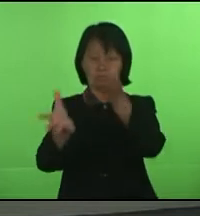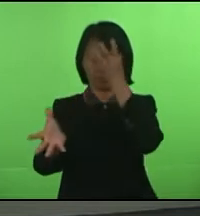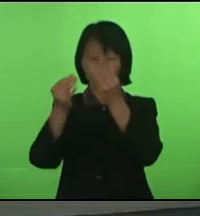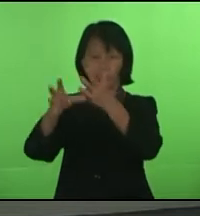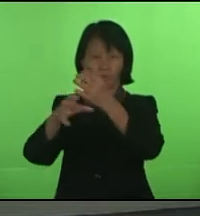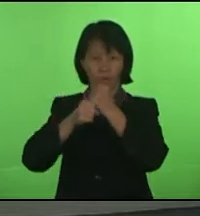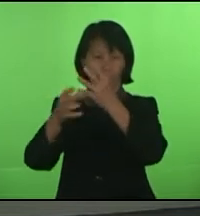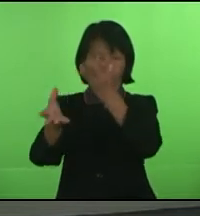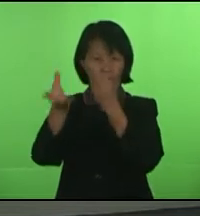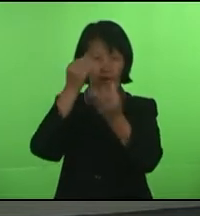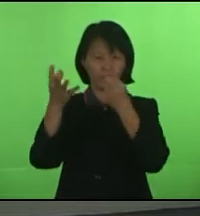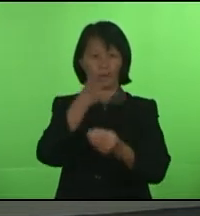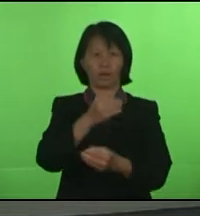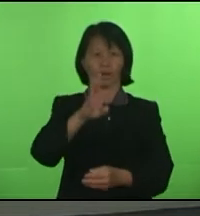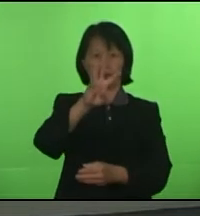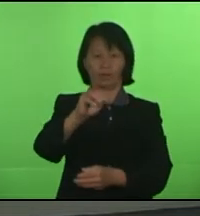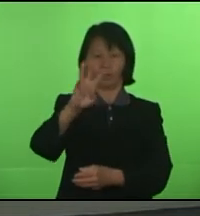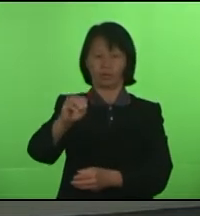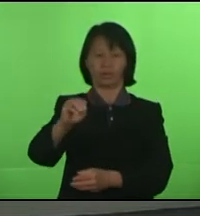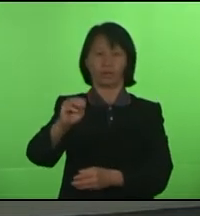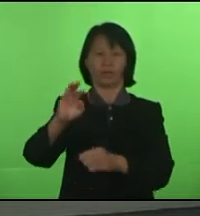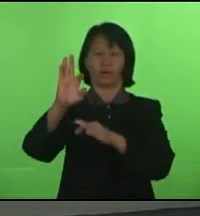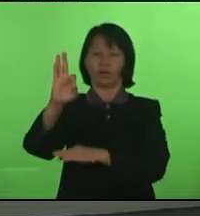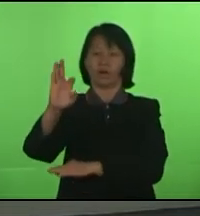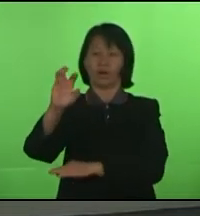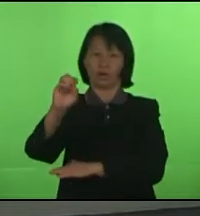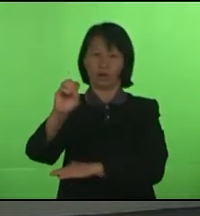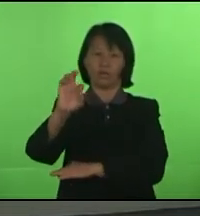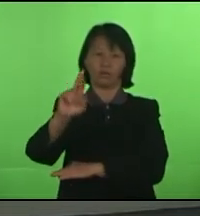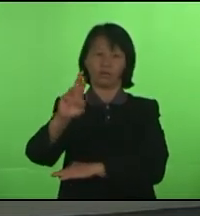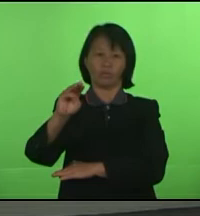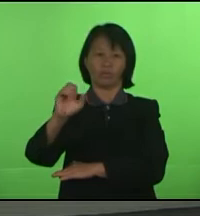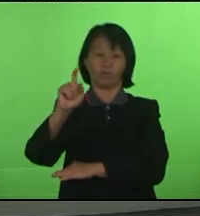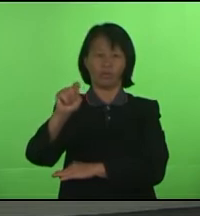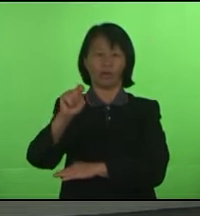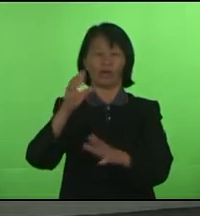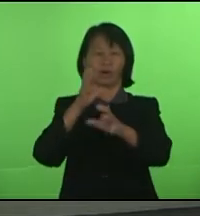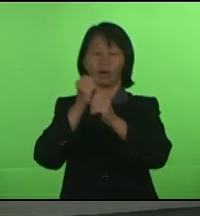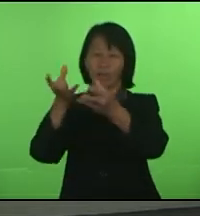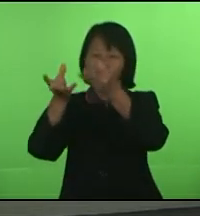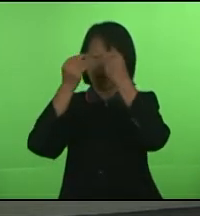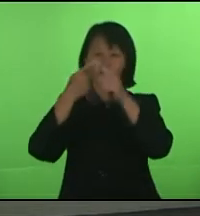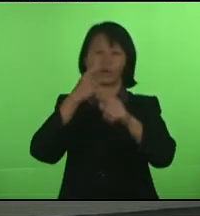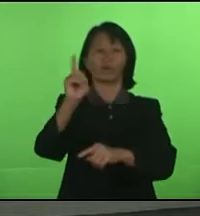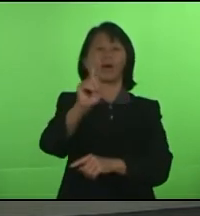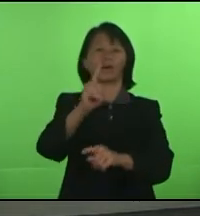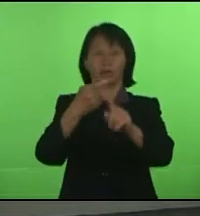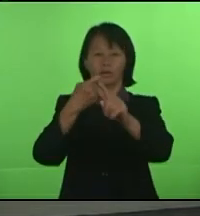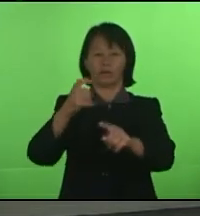access info in multimedia format. You get the info from where?